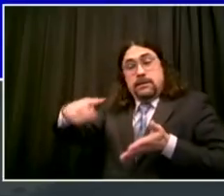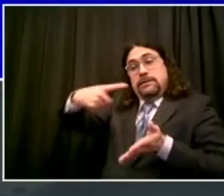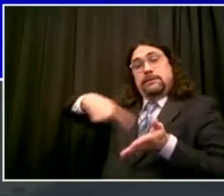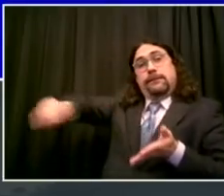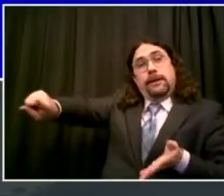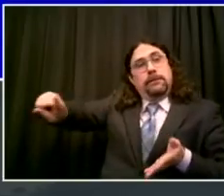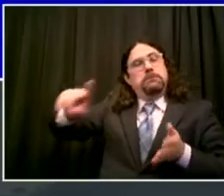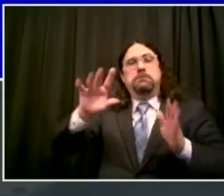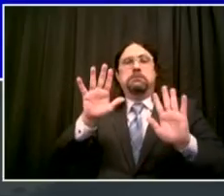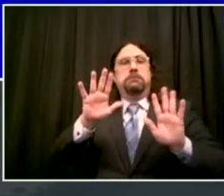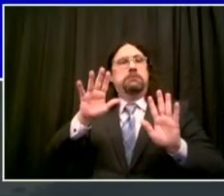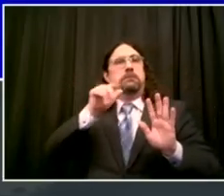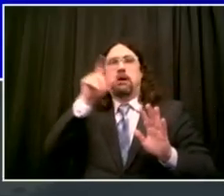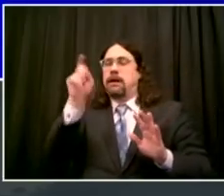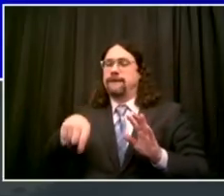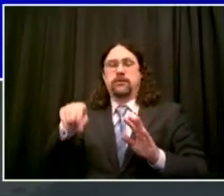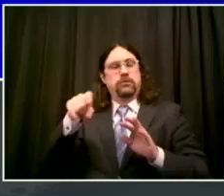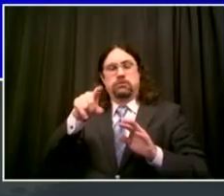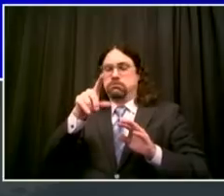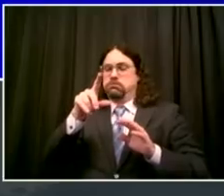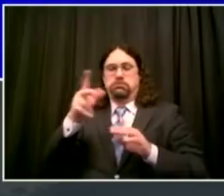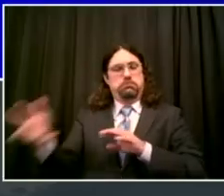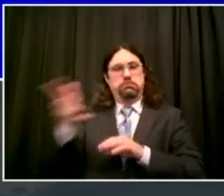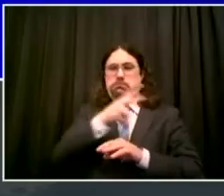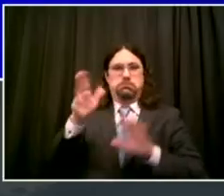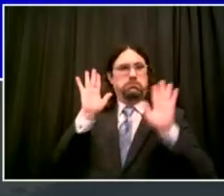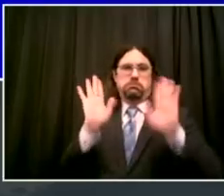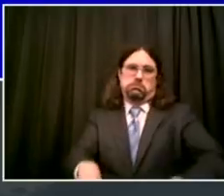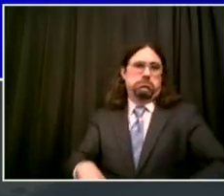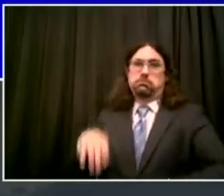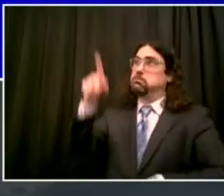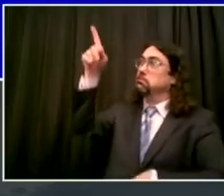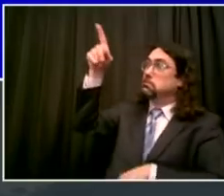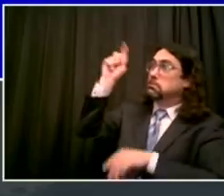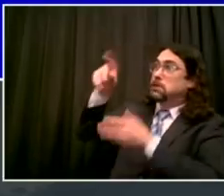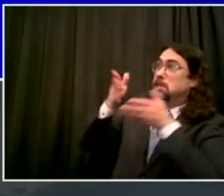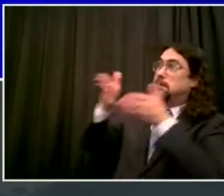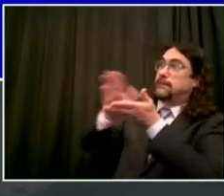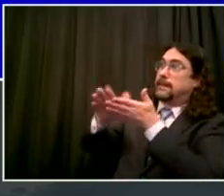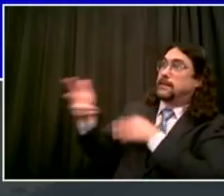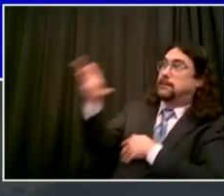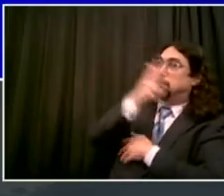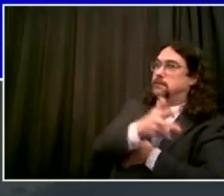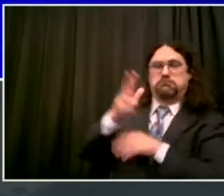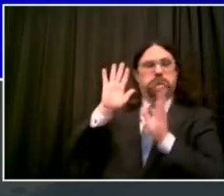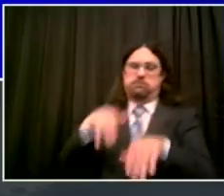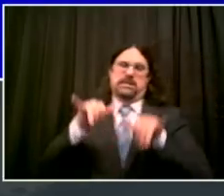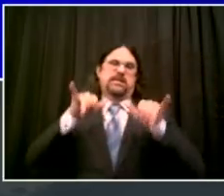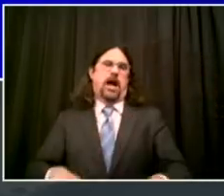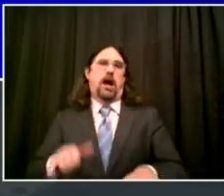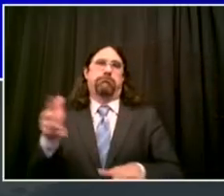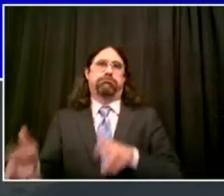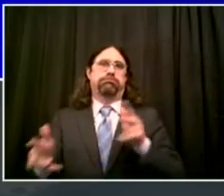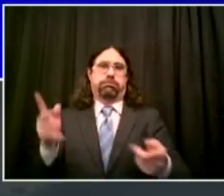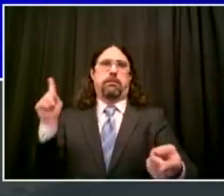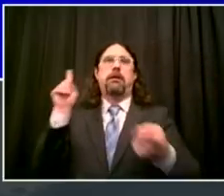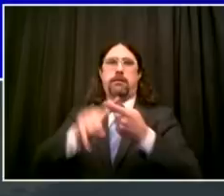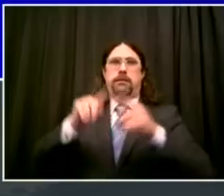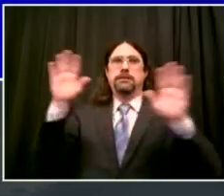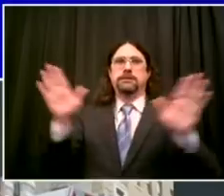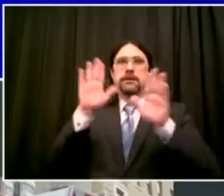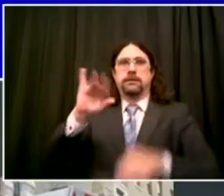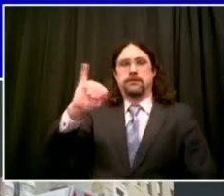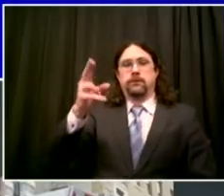June 7th. We'll be evaluating in the meantime whether we're able to suspend it further after that. But let me take a moment to just talk about